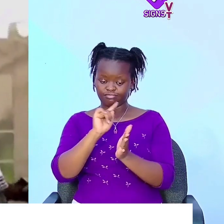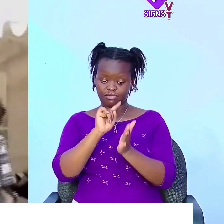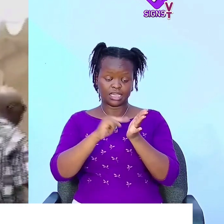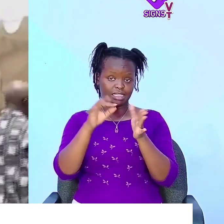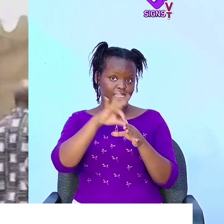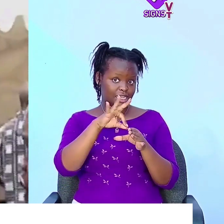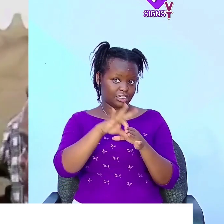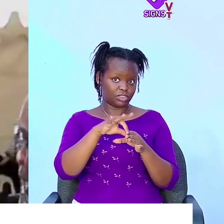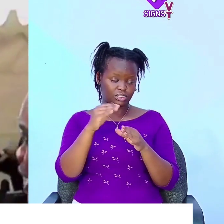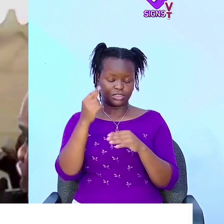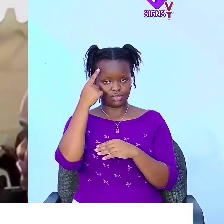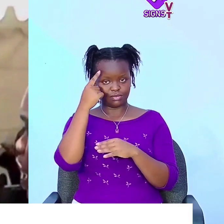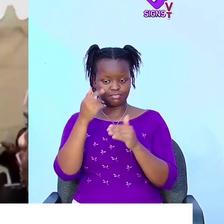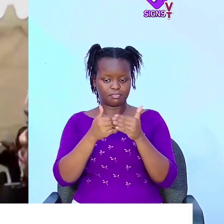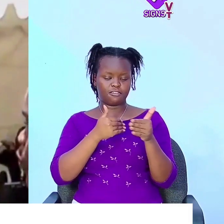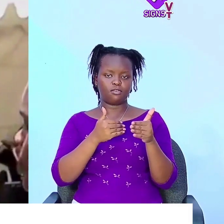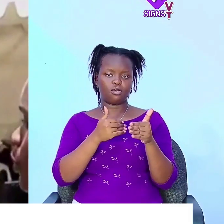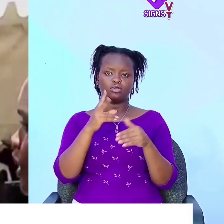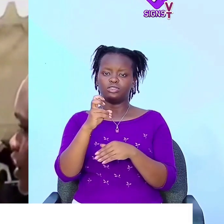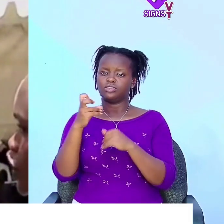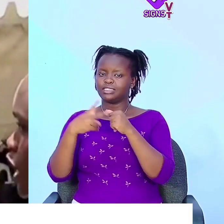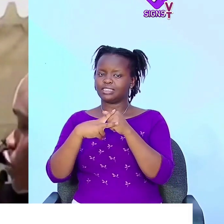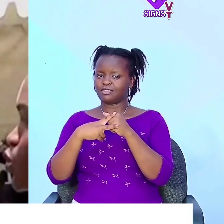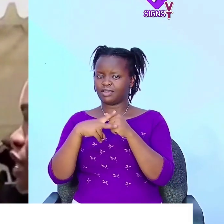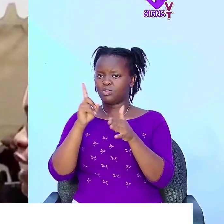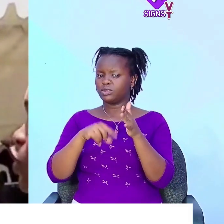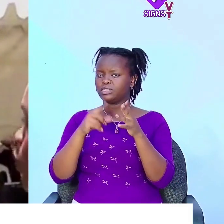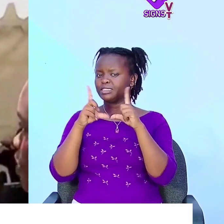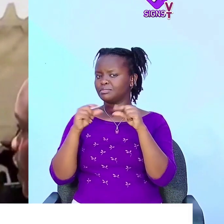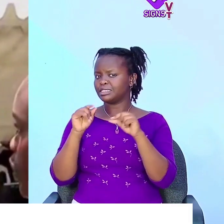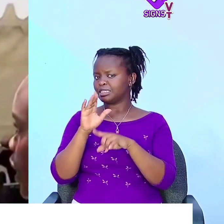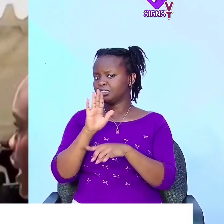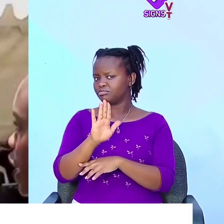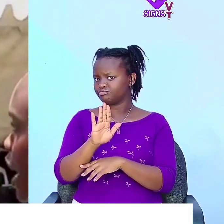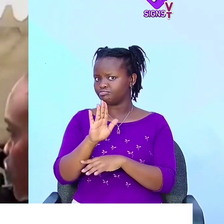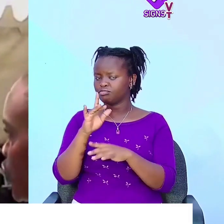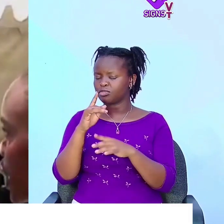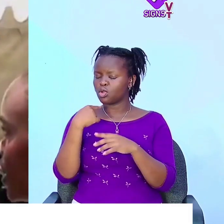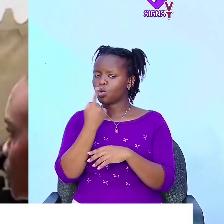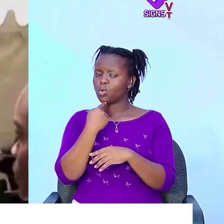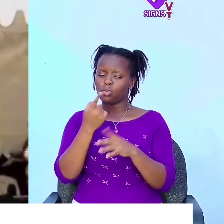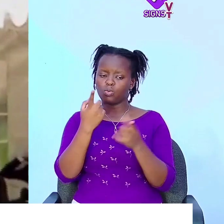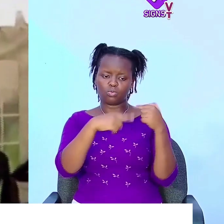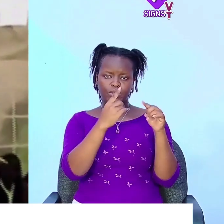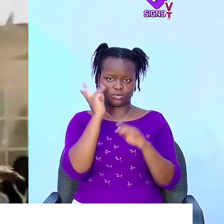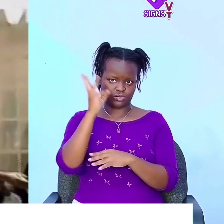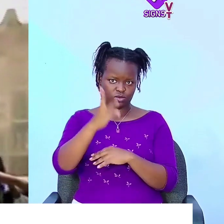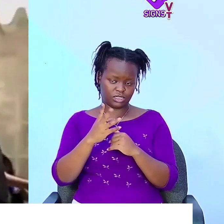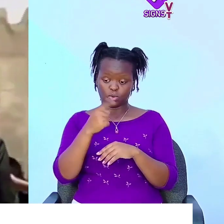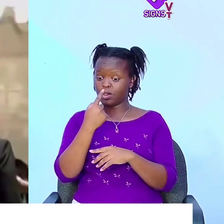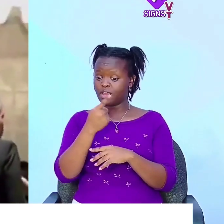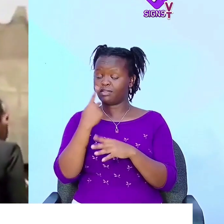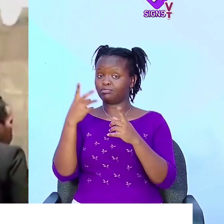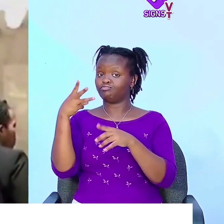the 2027 general election. What would be your message to whoever will emerge the winner? Whoever emerges is that